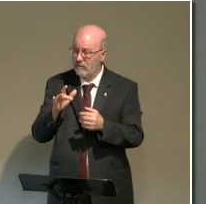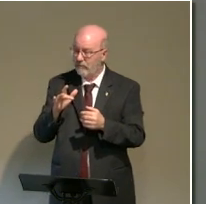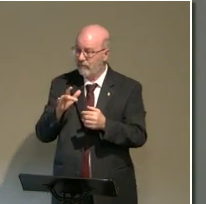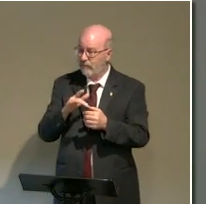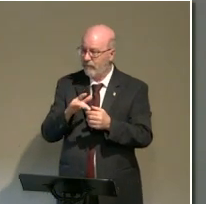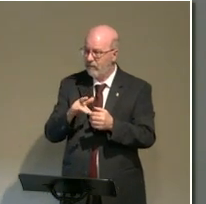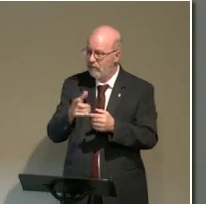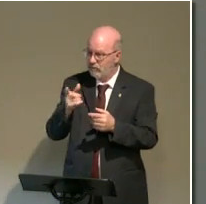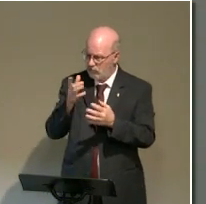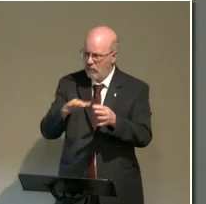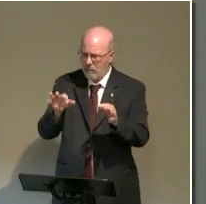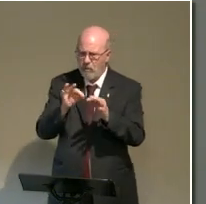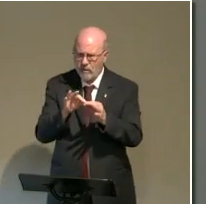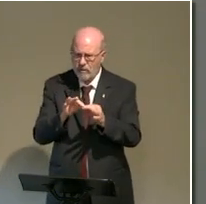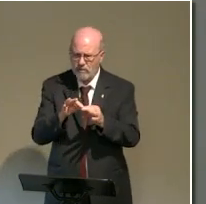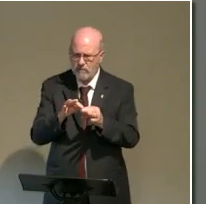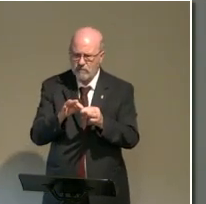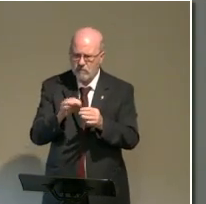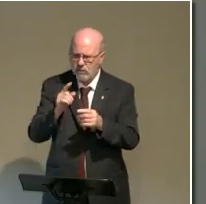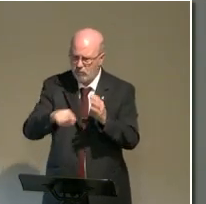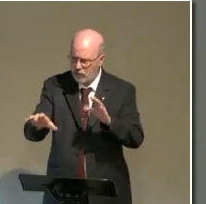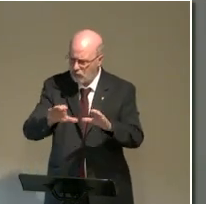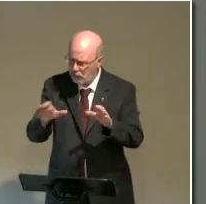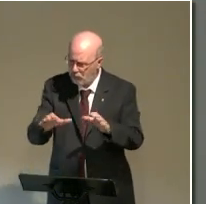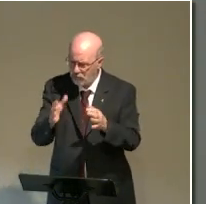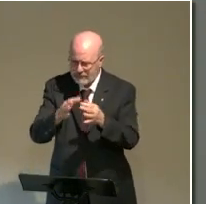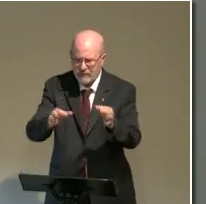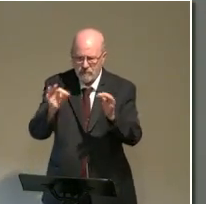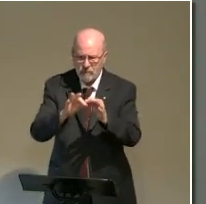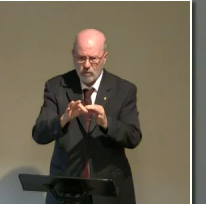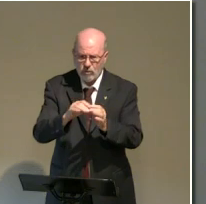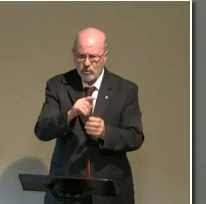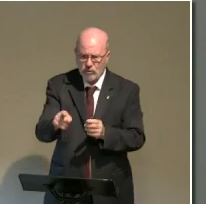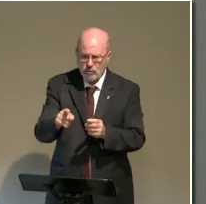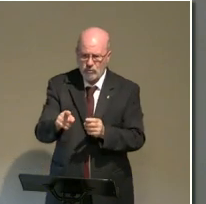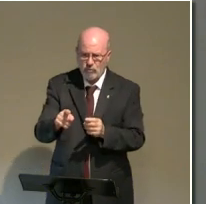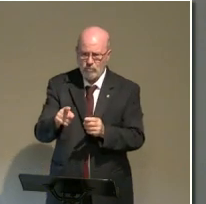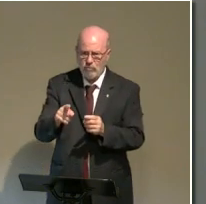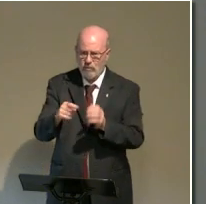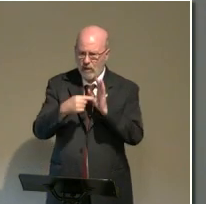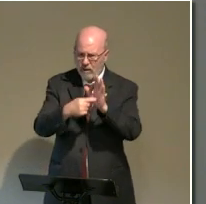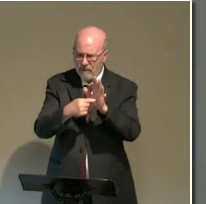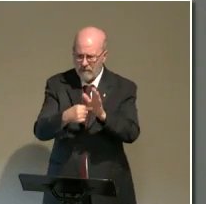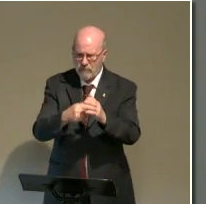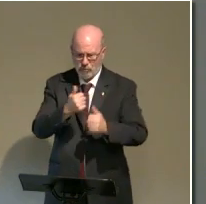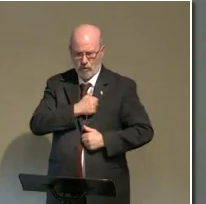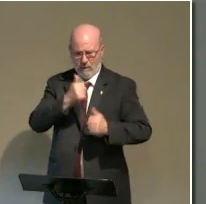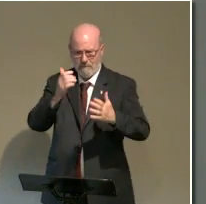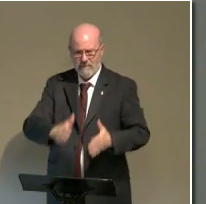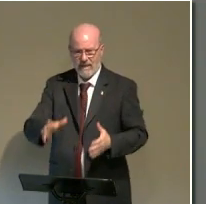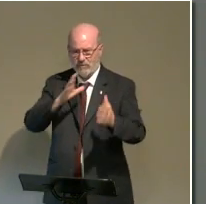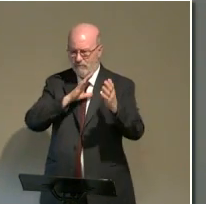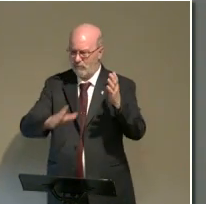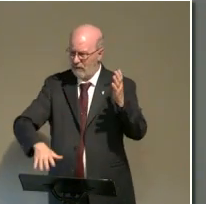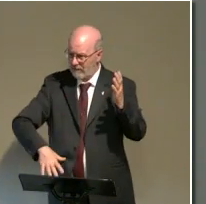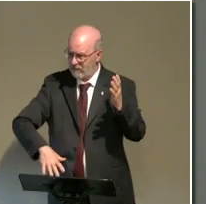You matter, okay? What you do matters. You are a billboard. You're an ambassador for